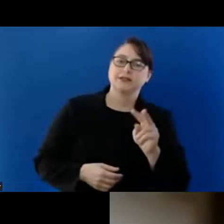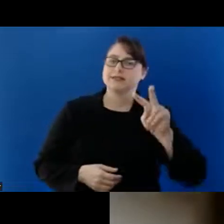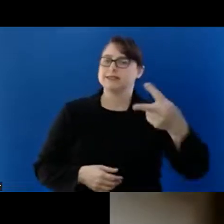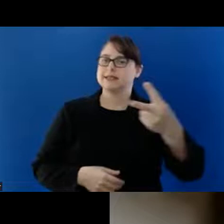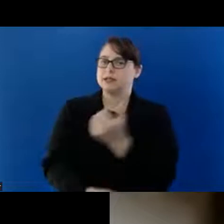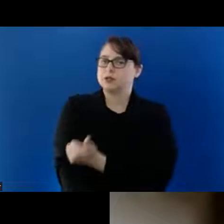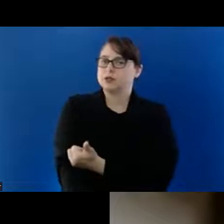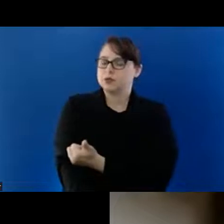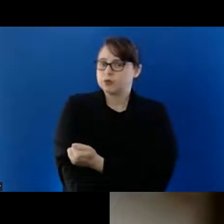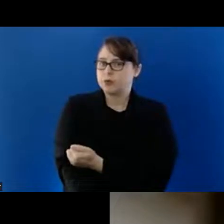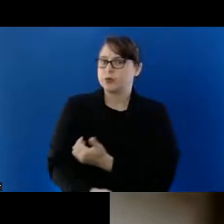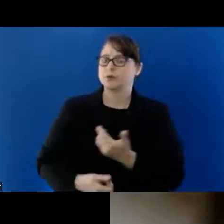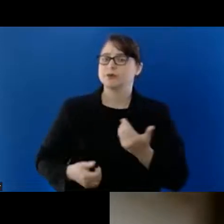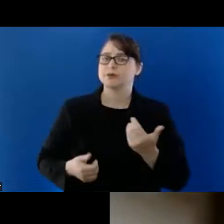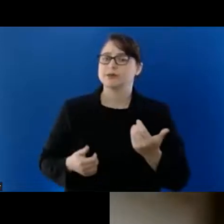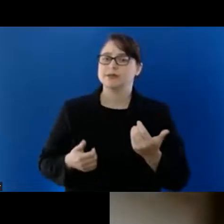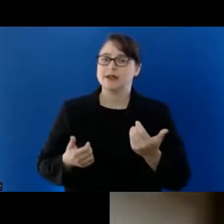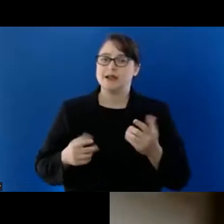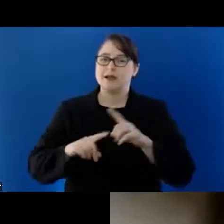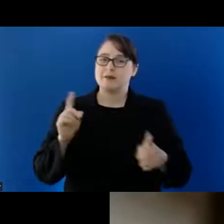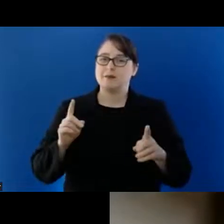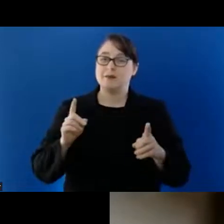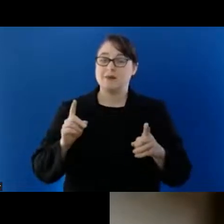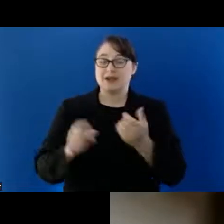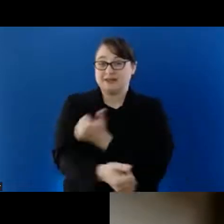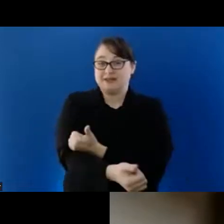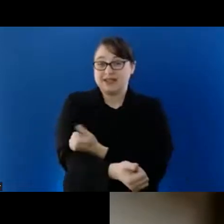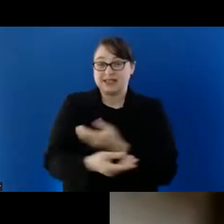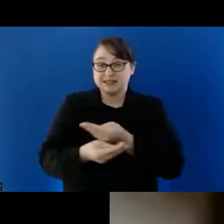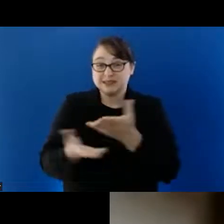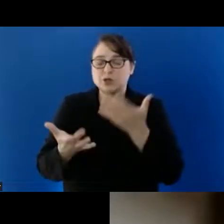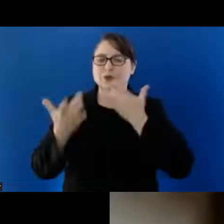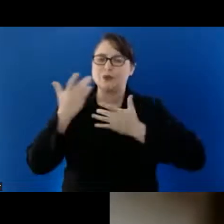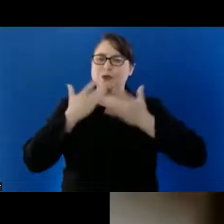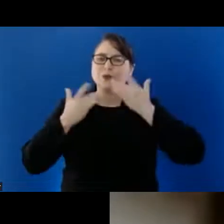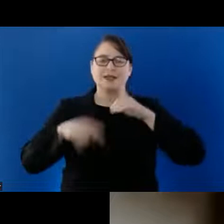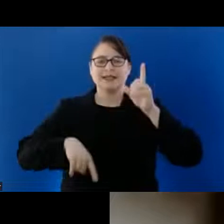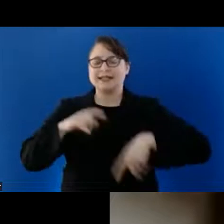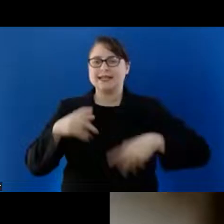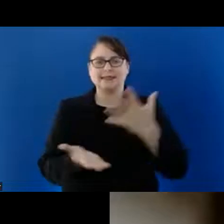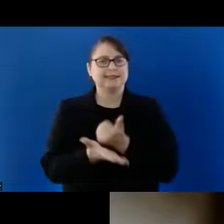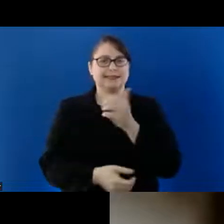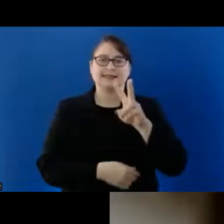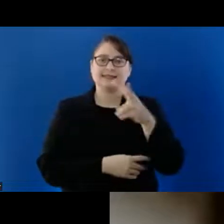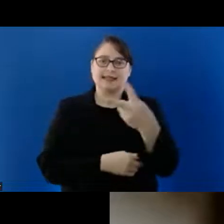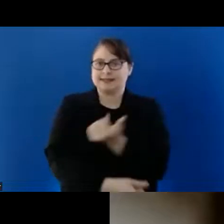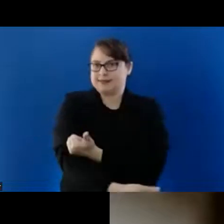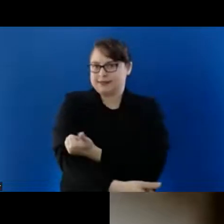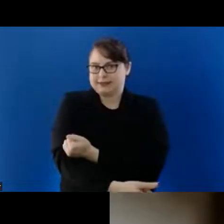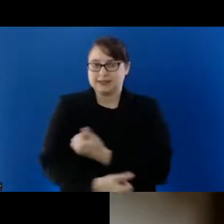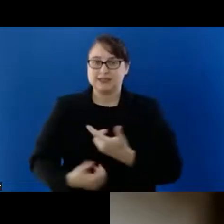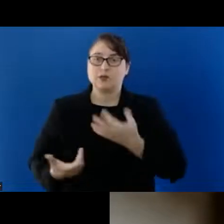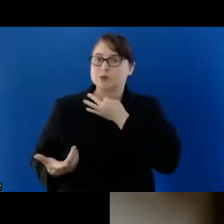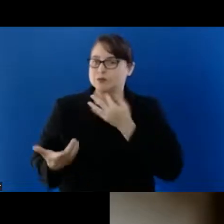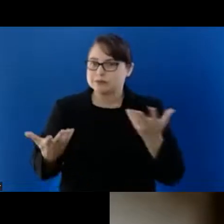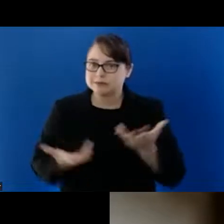believe due to the shortage of vaccine, they cannot get their second dose as for right now. So my question is, when do you guys think it will be available for them